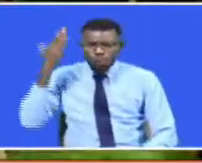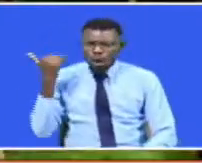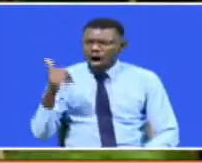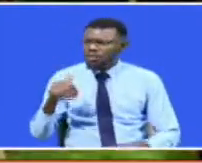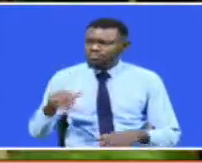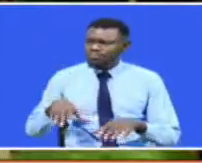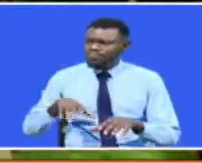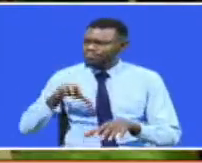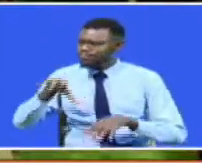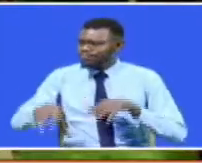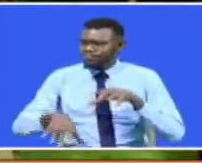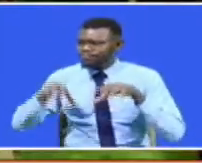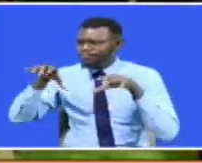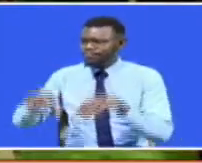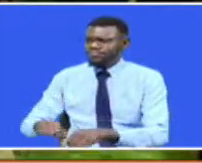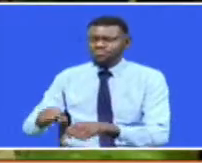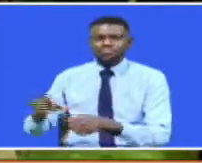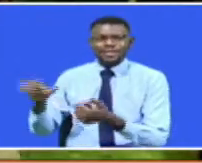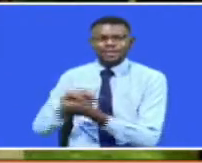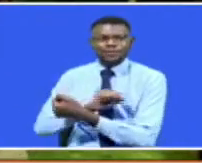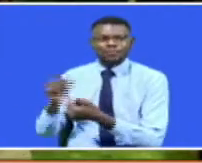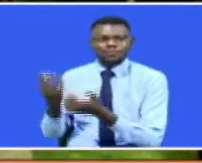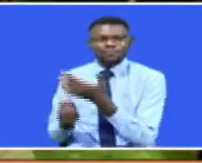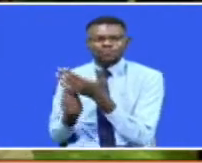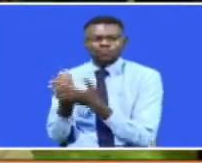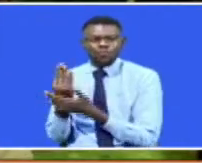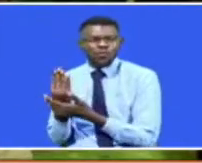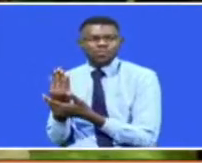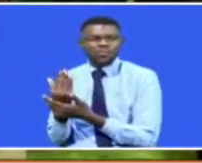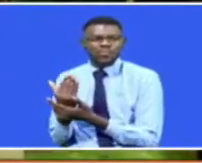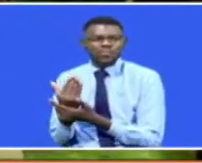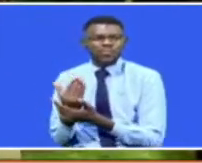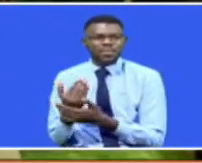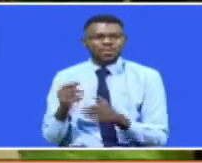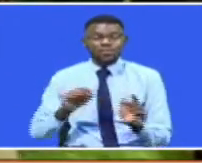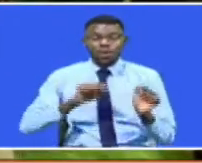have launched today the javelin sport in Mara Siana Conservancy